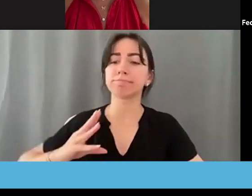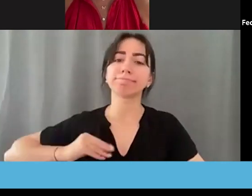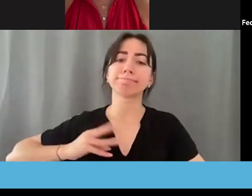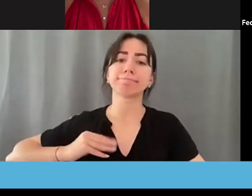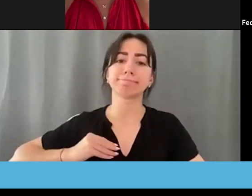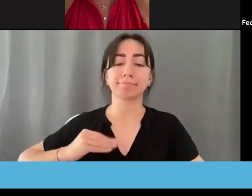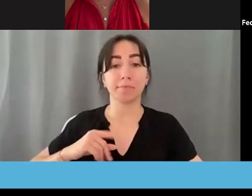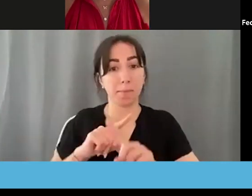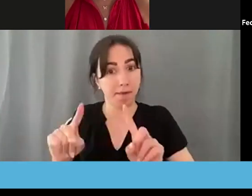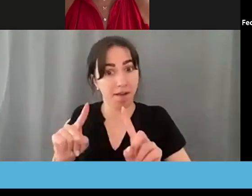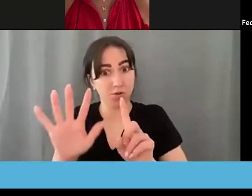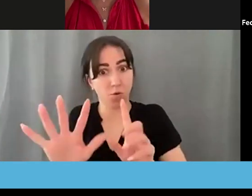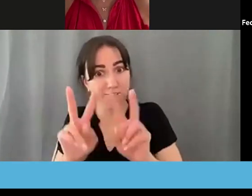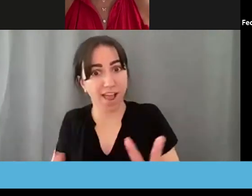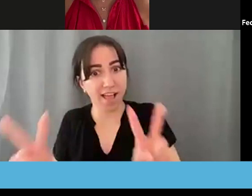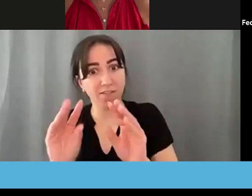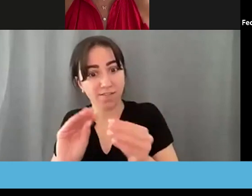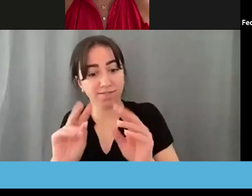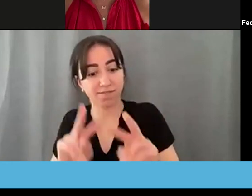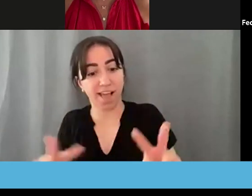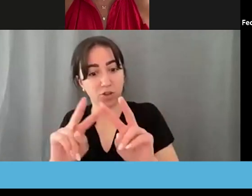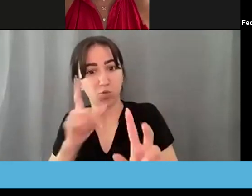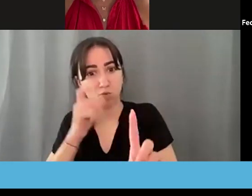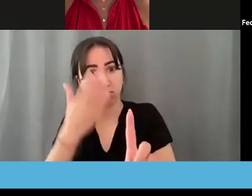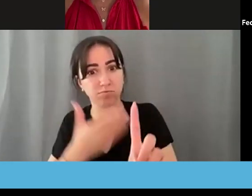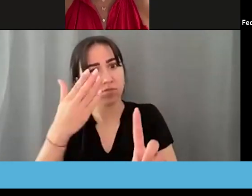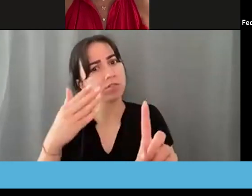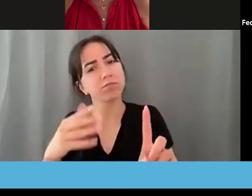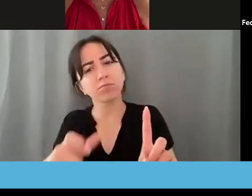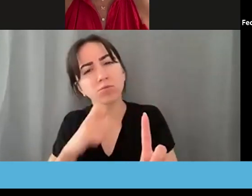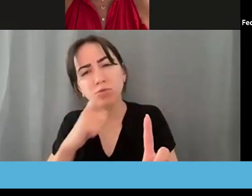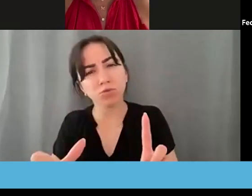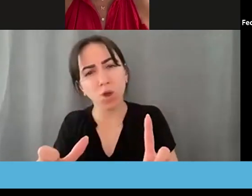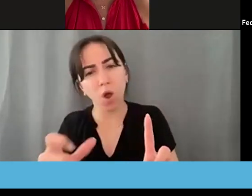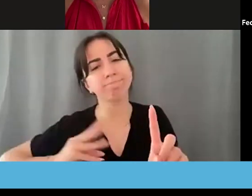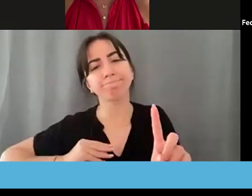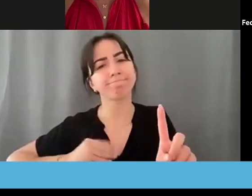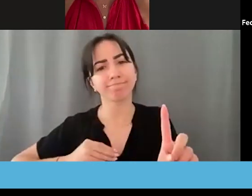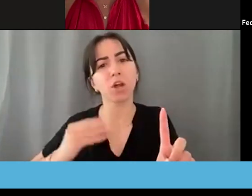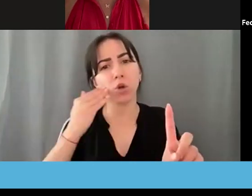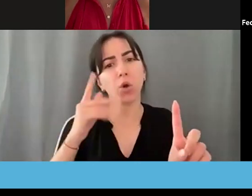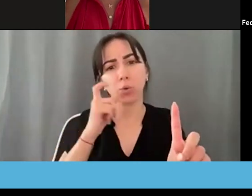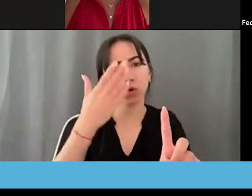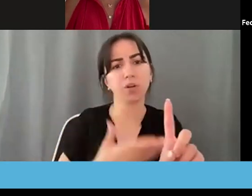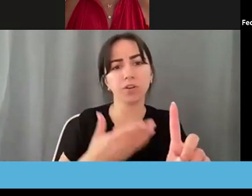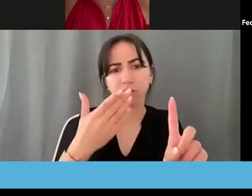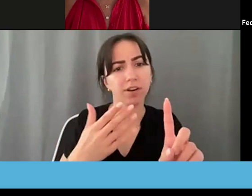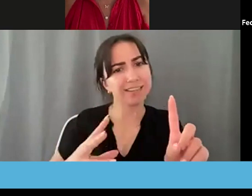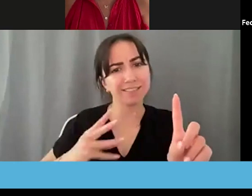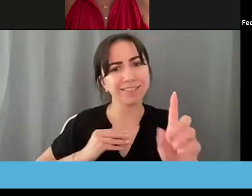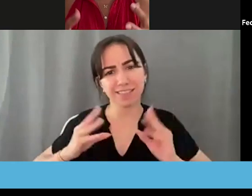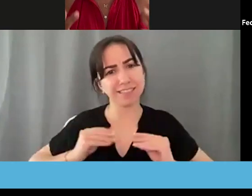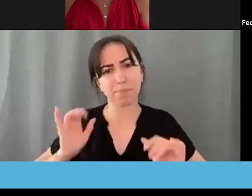your value, I would just encourage all of you, never compromise on that. Know your worth and stand in that.